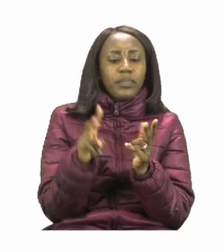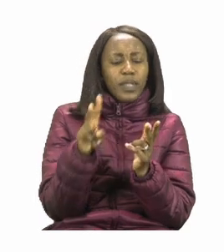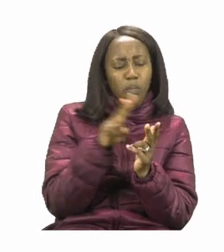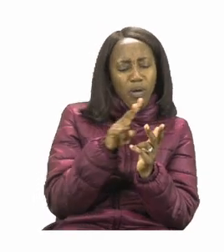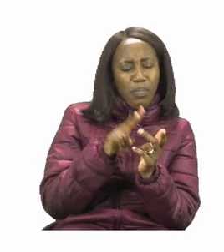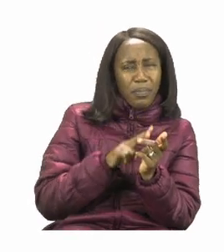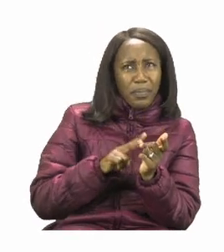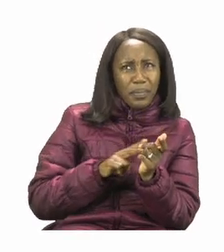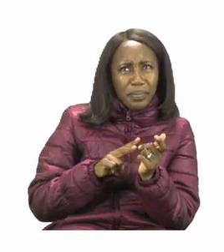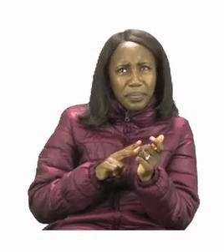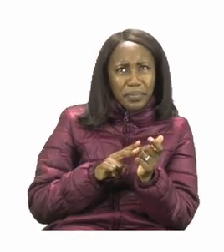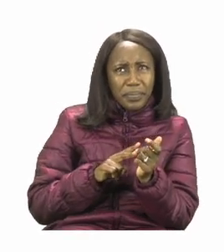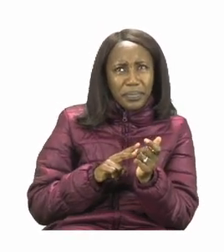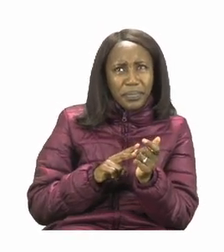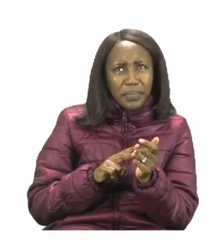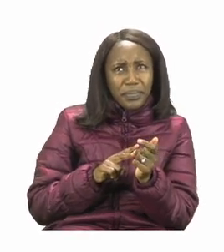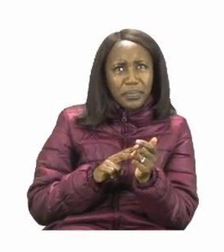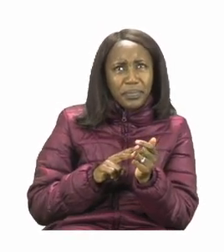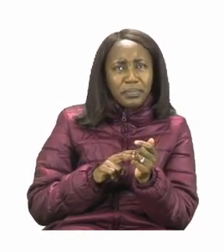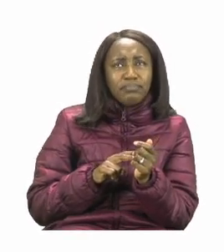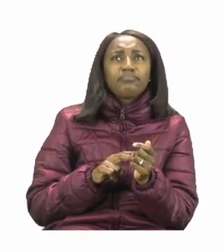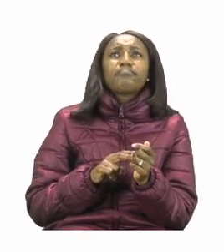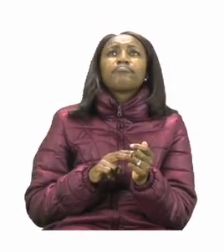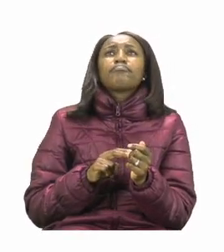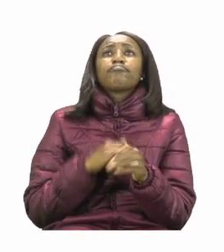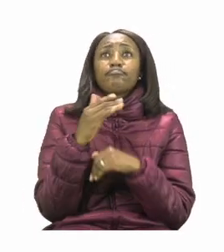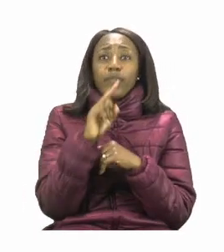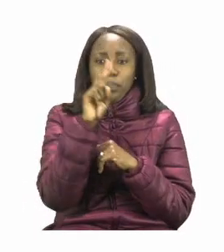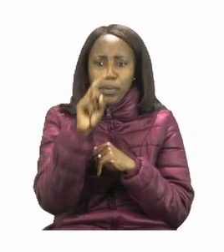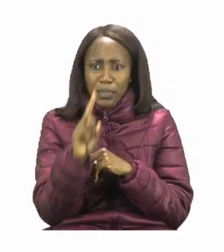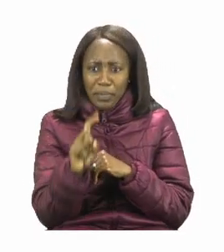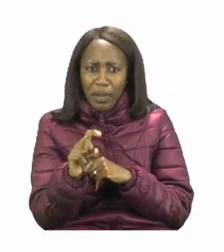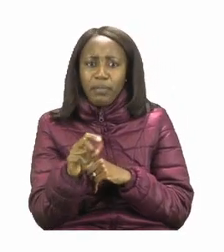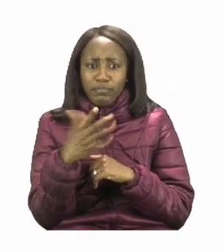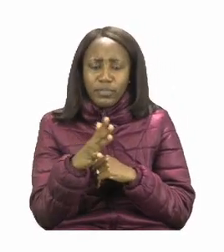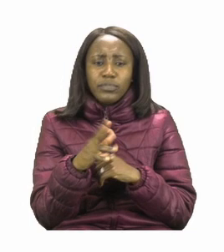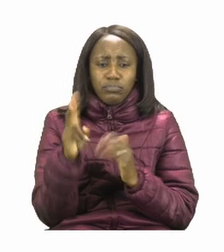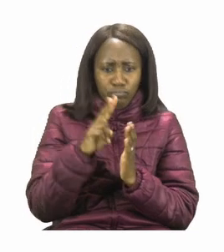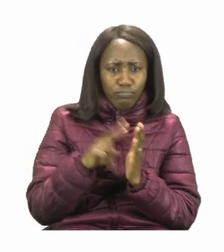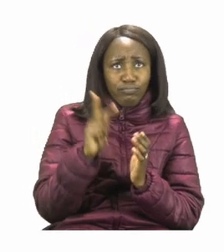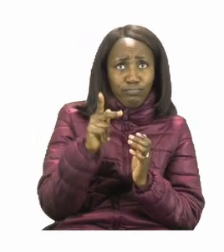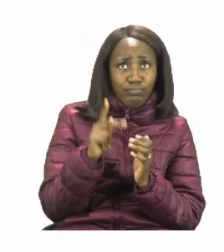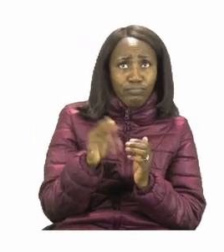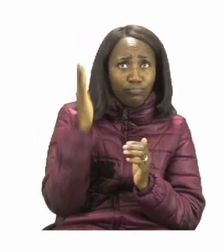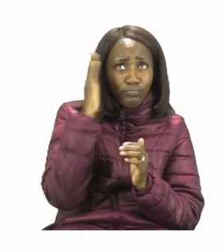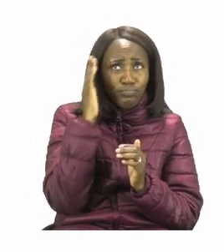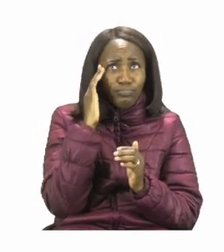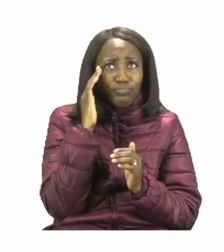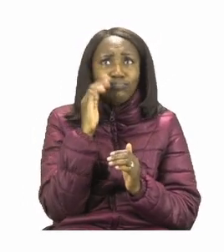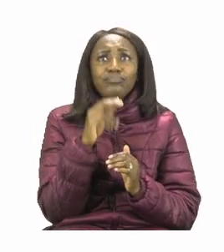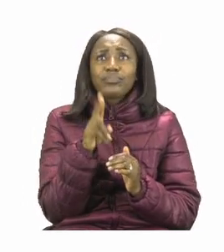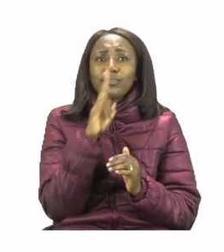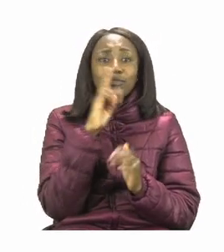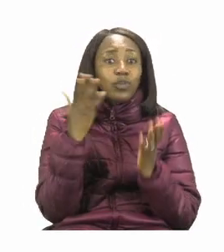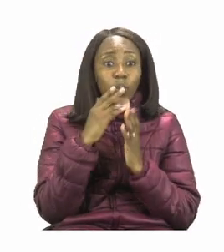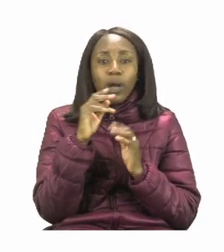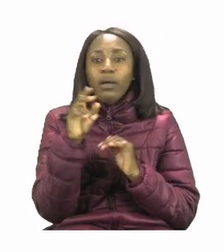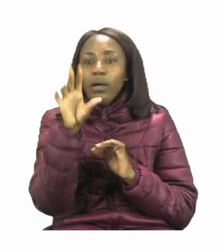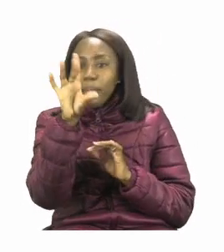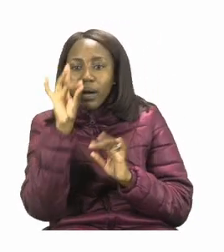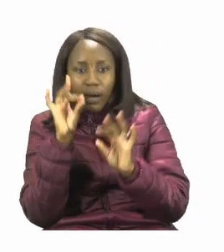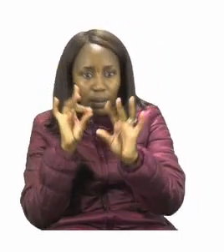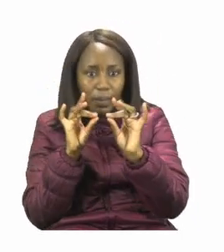time is when we read it after reading our questions so that we can go and hunt for our